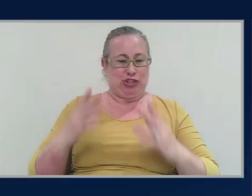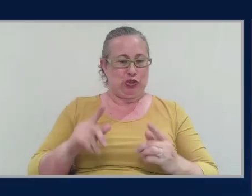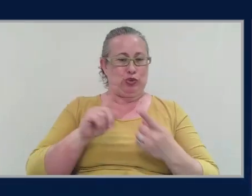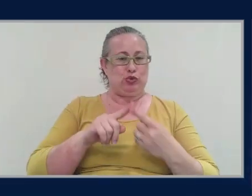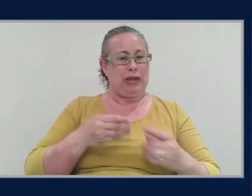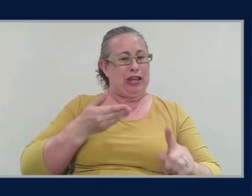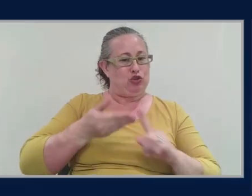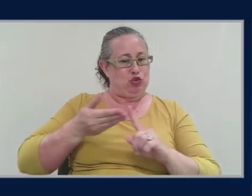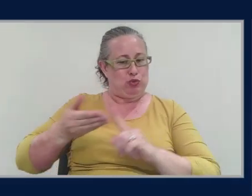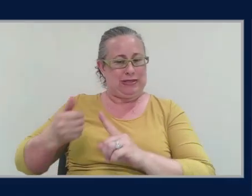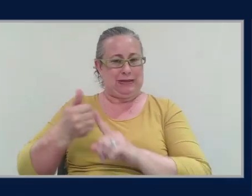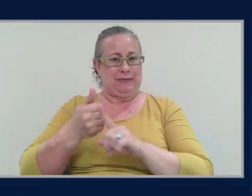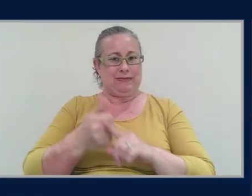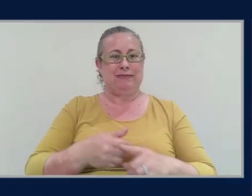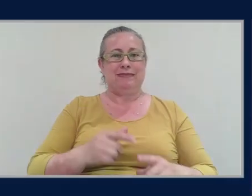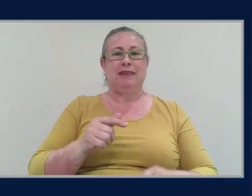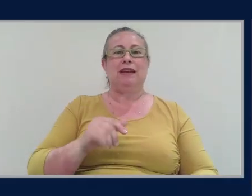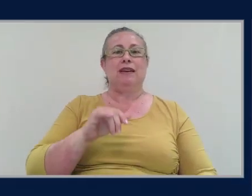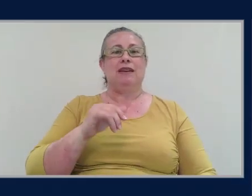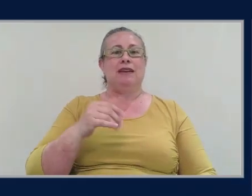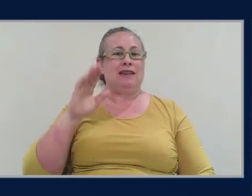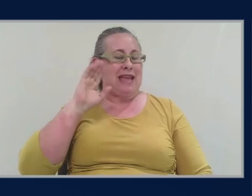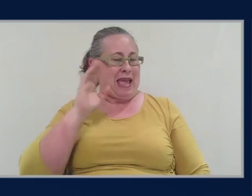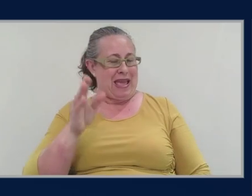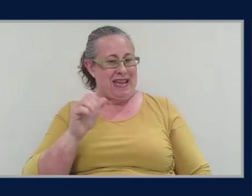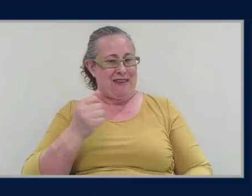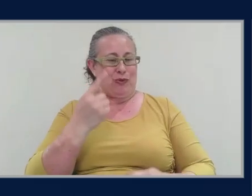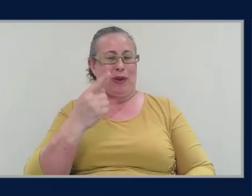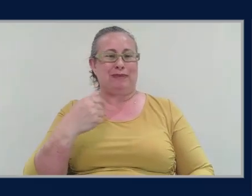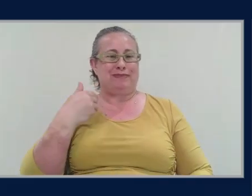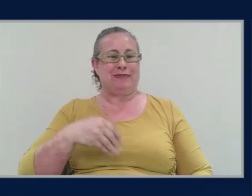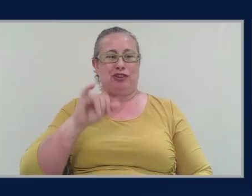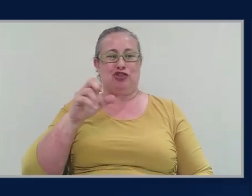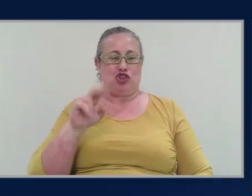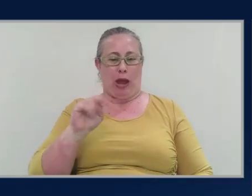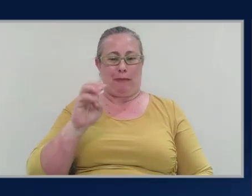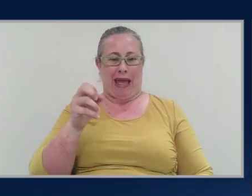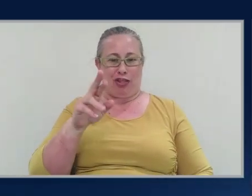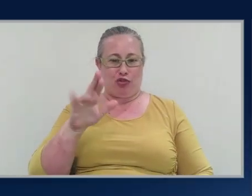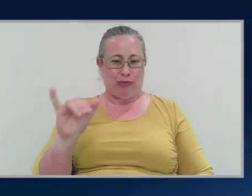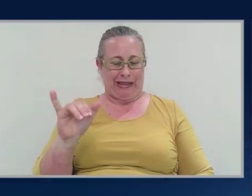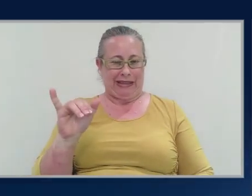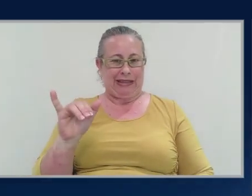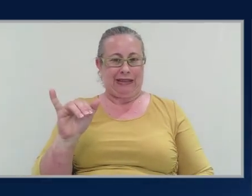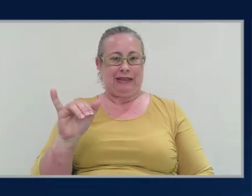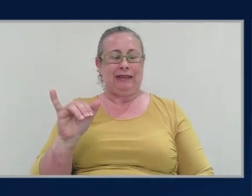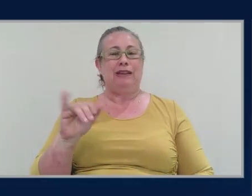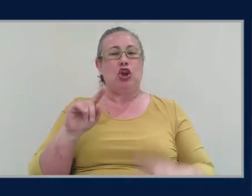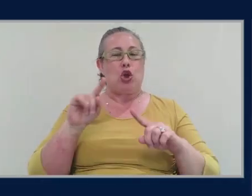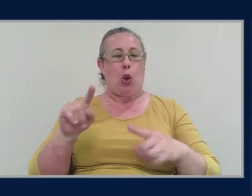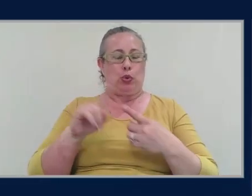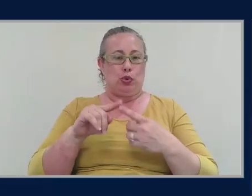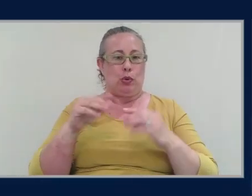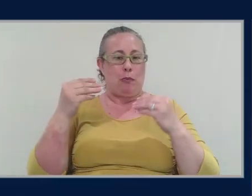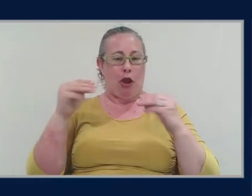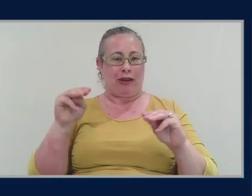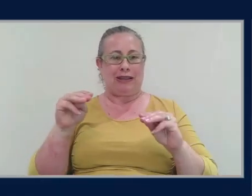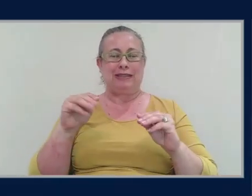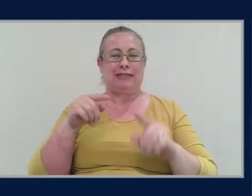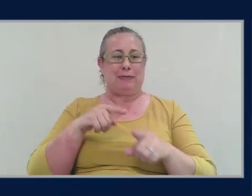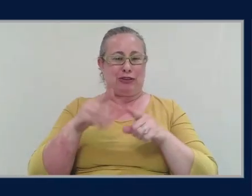why don't we start, John, here? Okay. Hey, everyone. John Mallory, go-to-market specialist for storage, focused